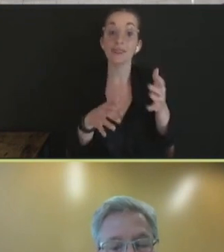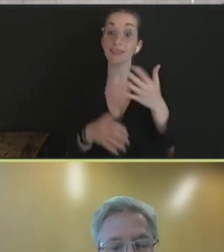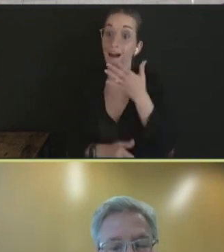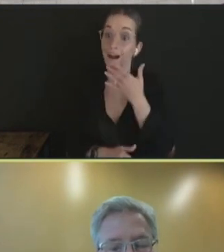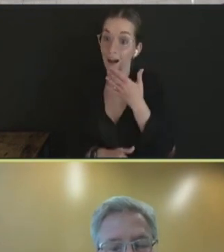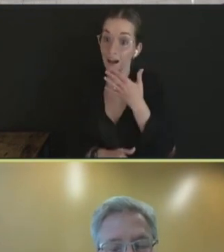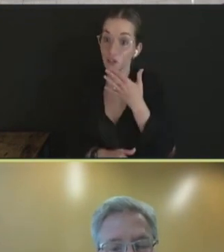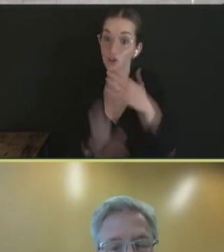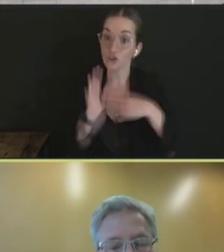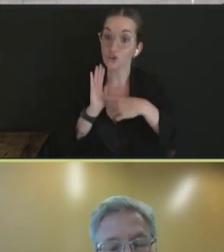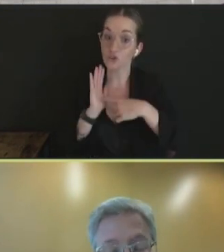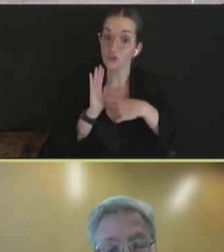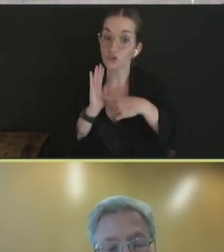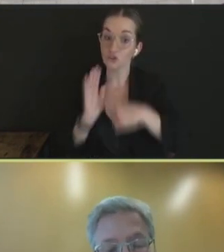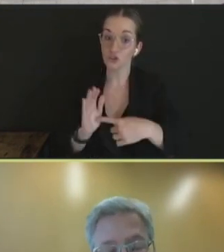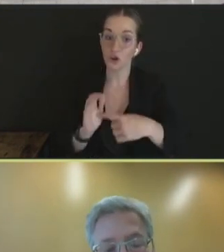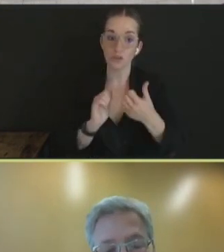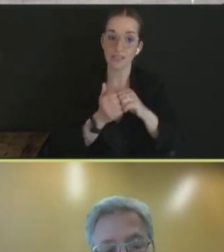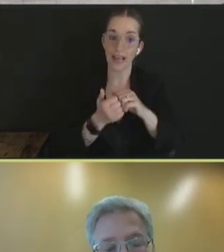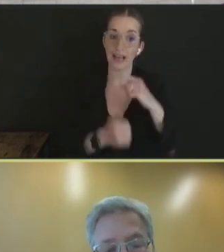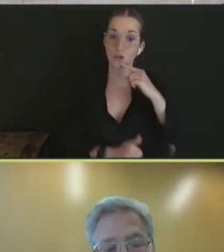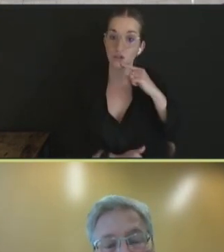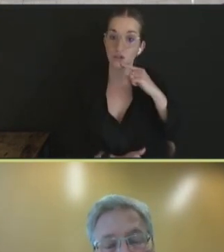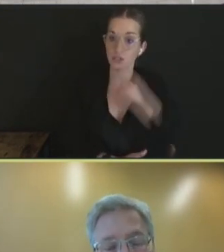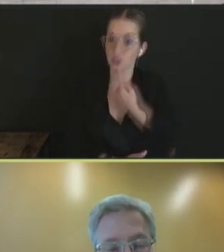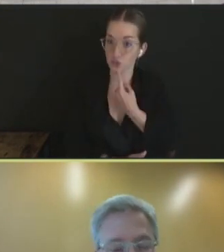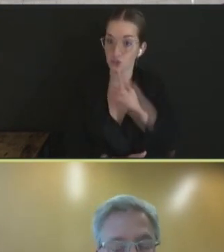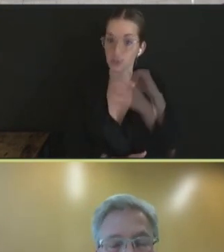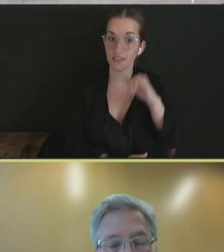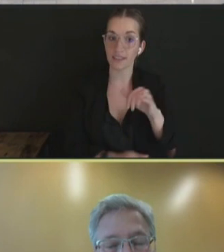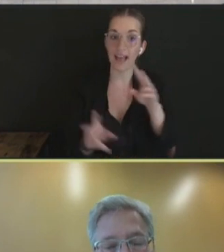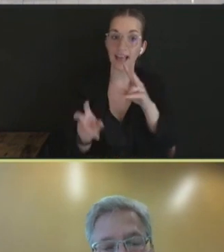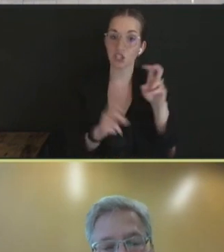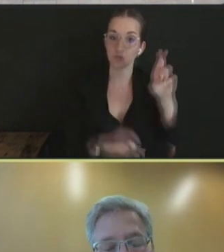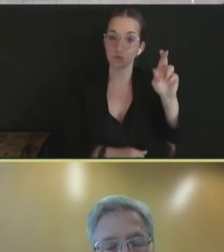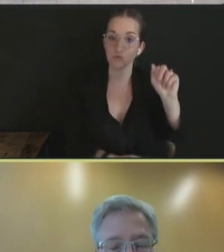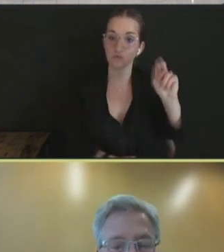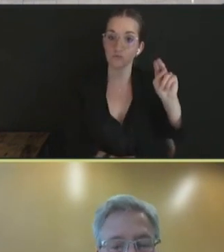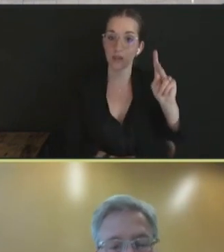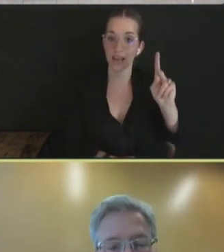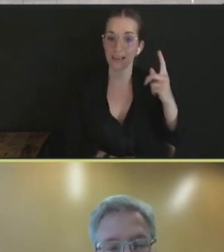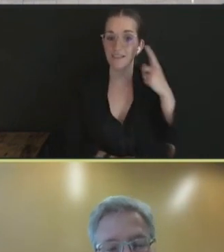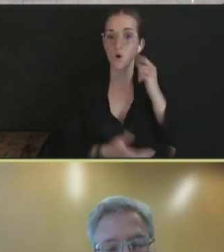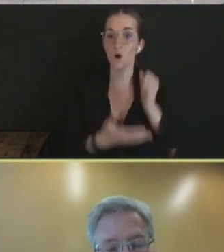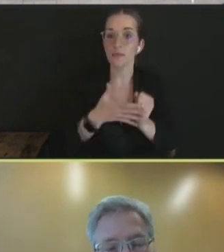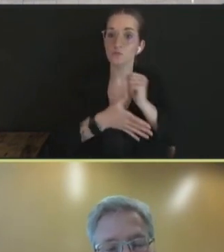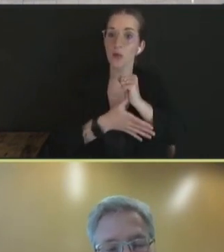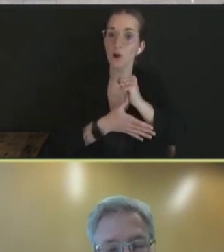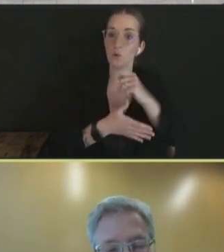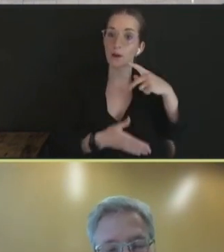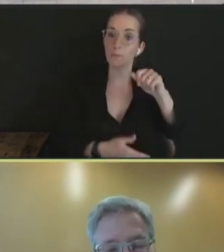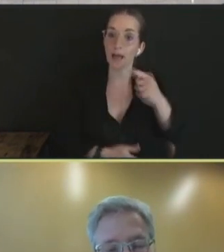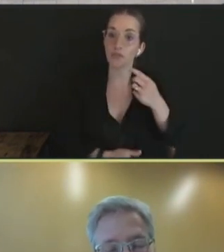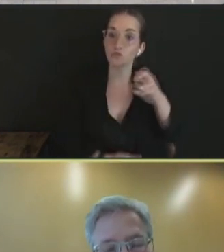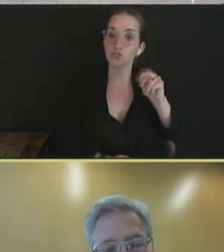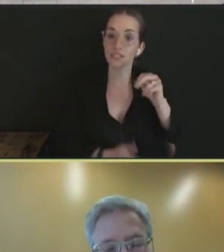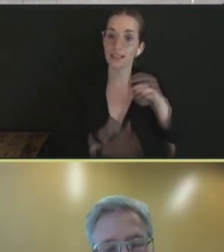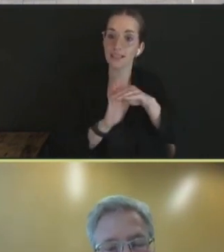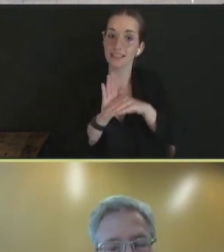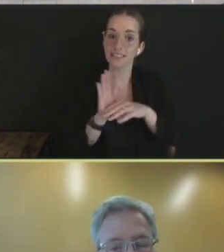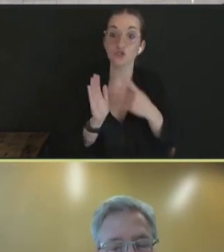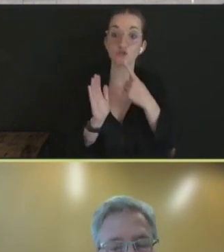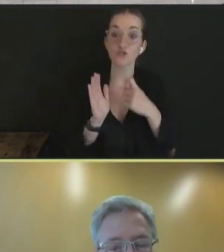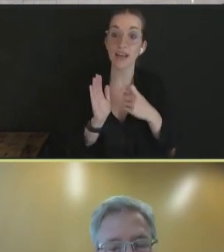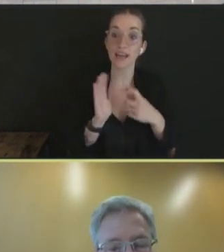indicate how significant the issue was ranked in terms of the priority pathogen list, with red being the